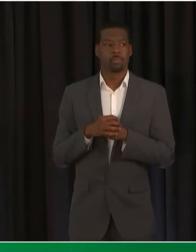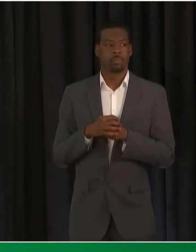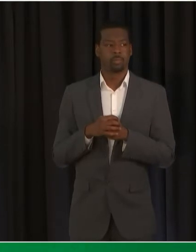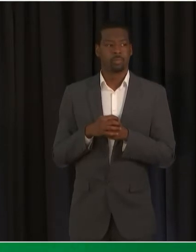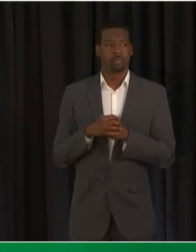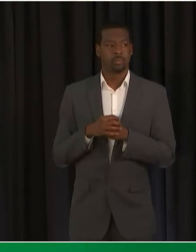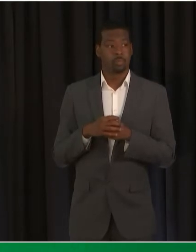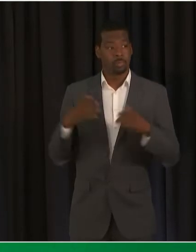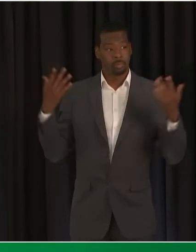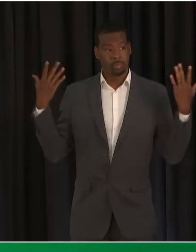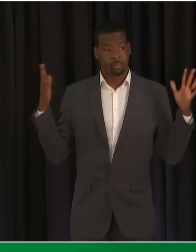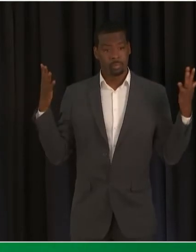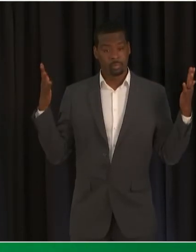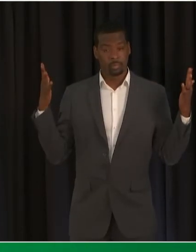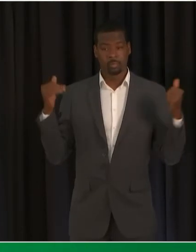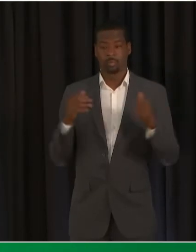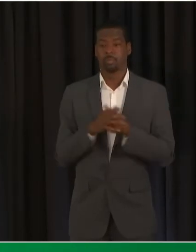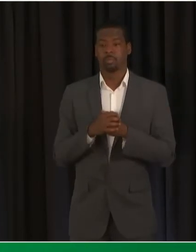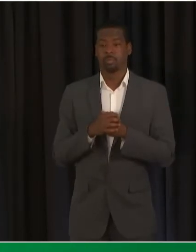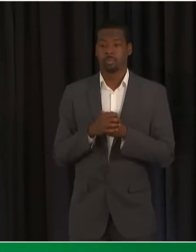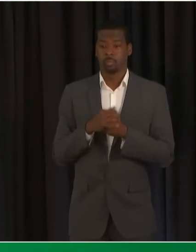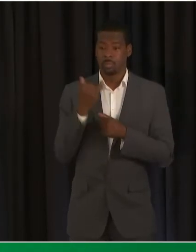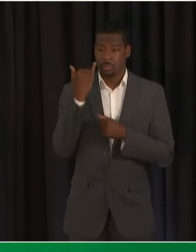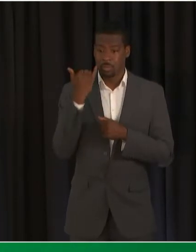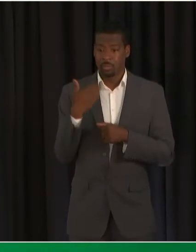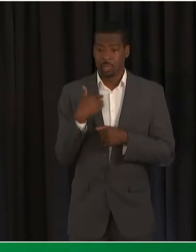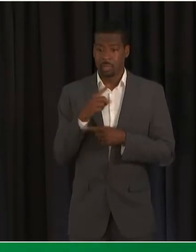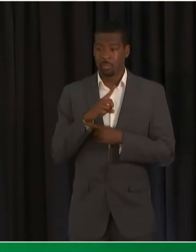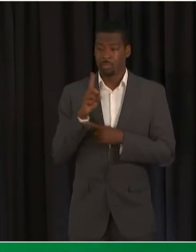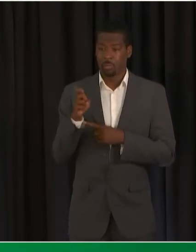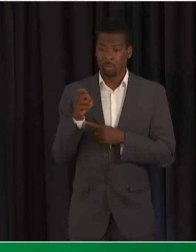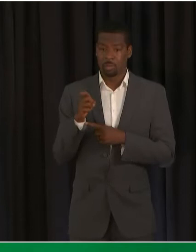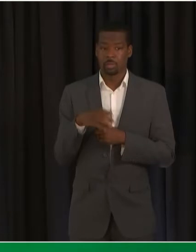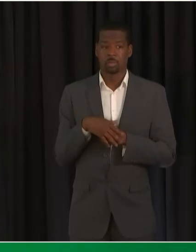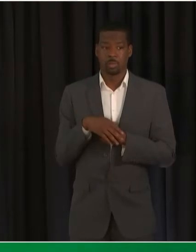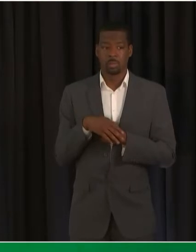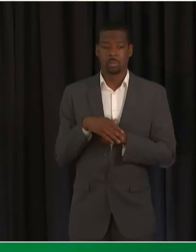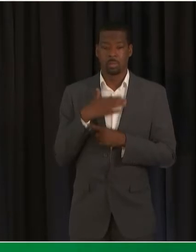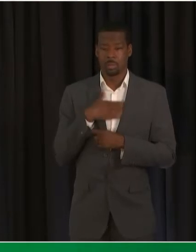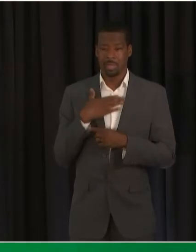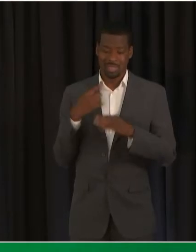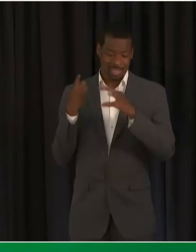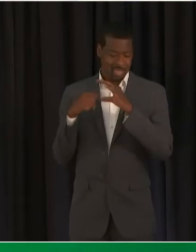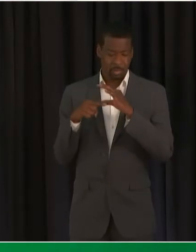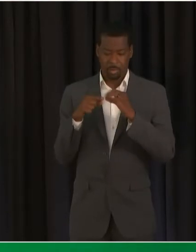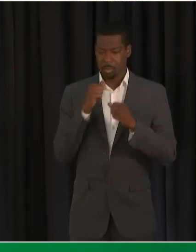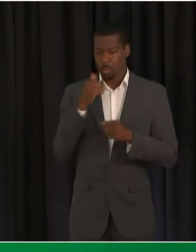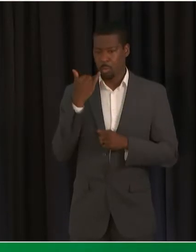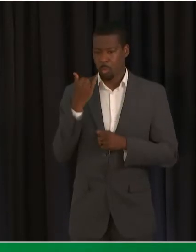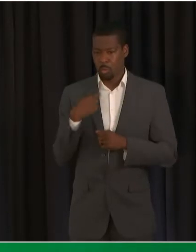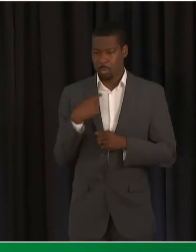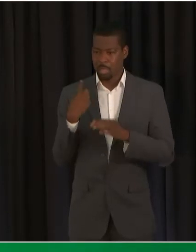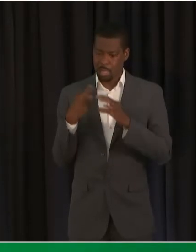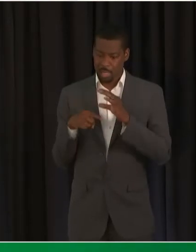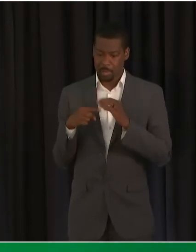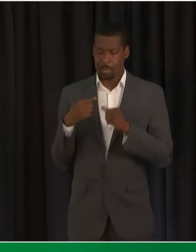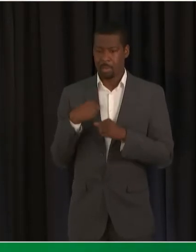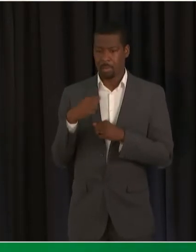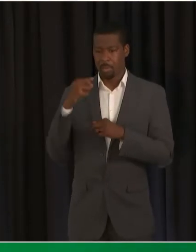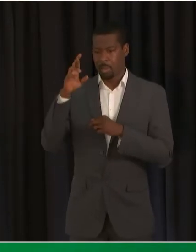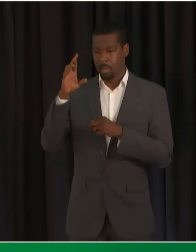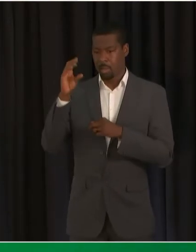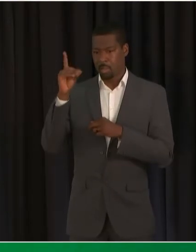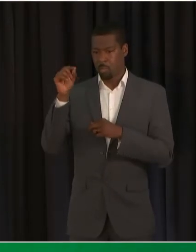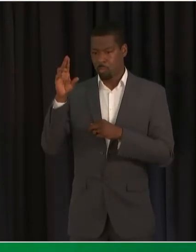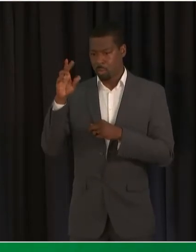toward the end, and that is it. So if you have any questions, go ahead and email me, don't call me, email me at